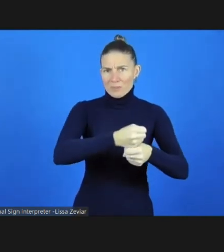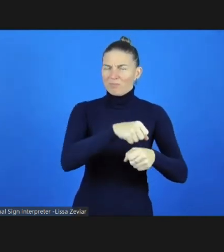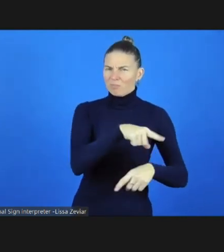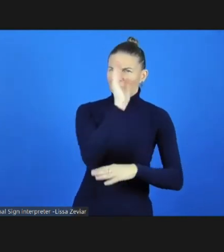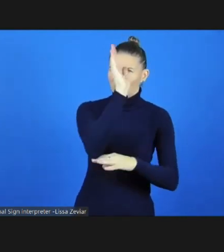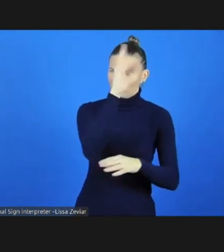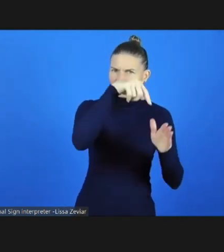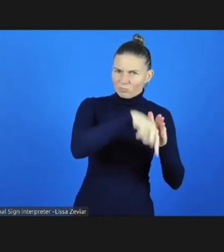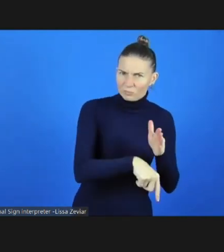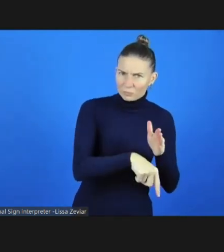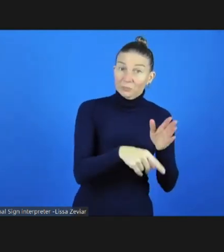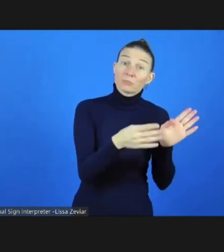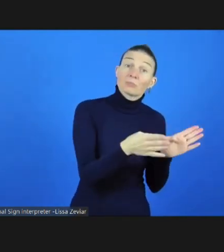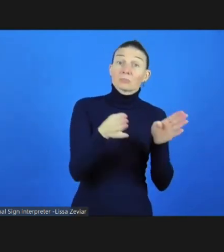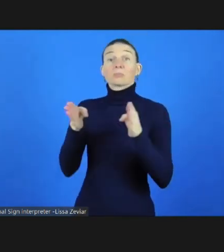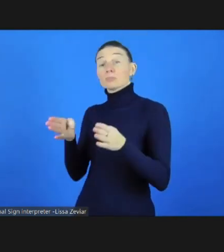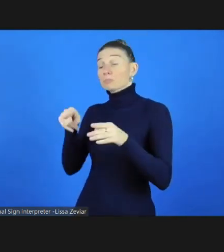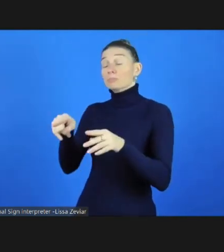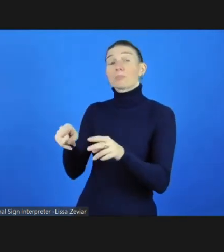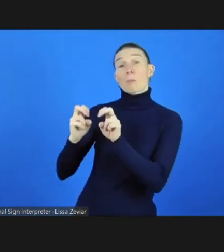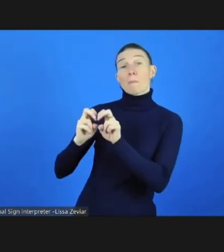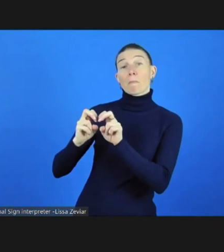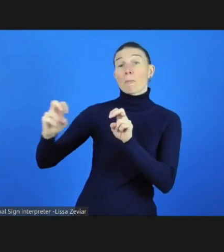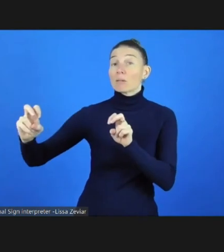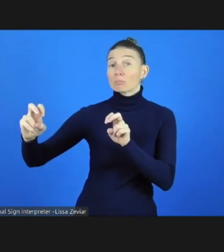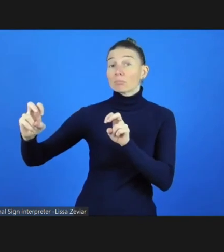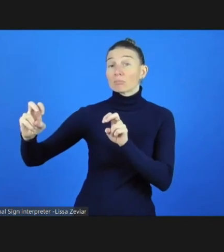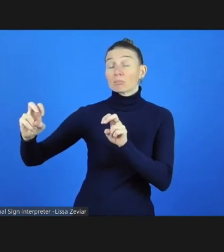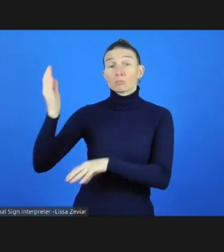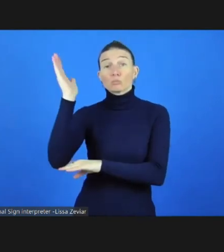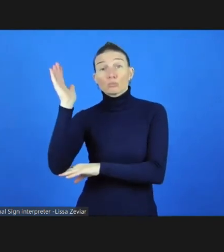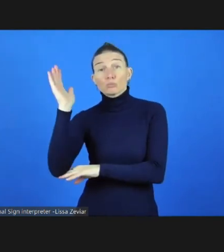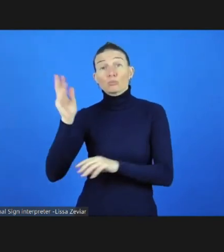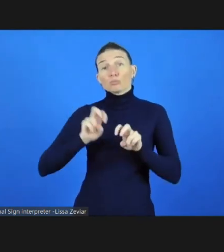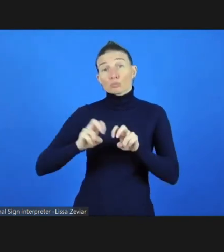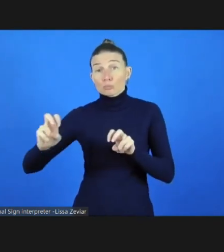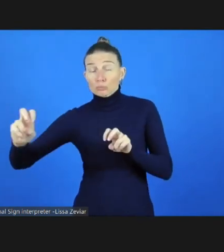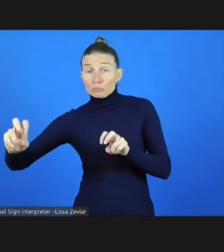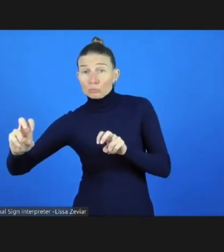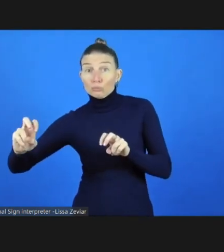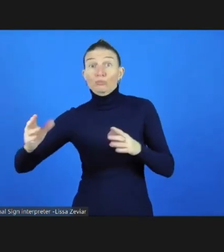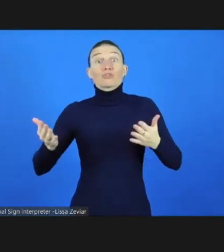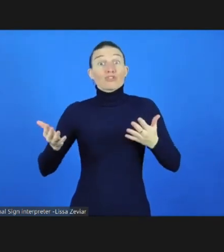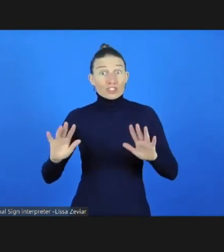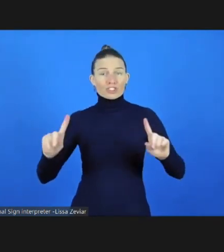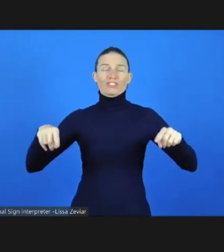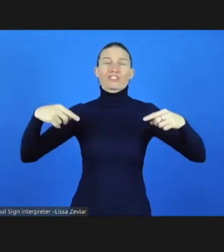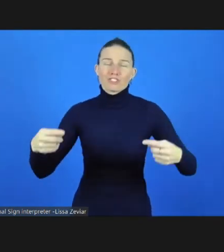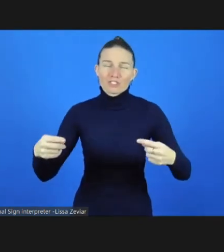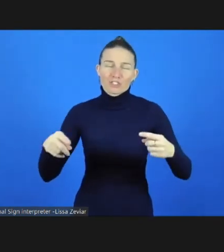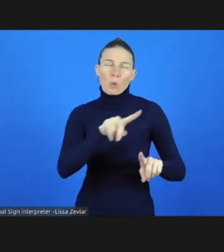will then pivot to a panel discussion, which will be followed by a Q&A session, which I will